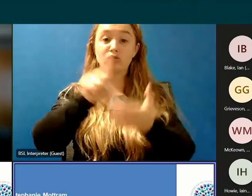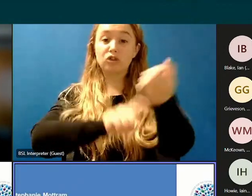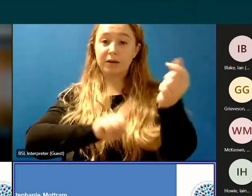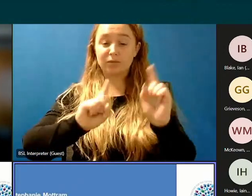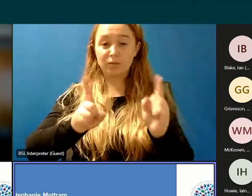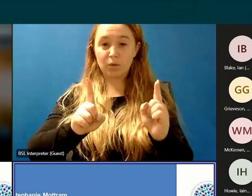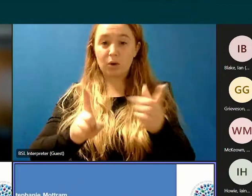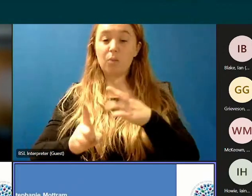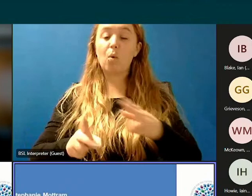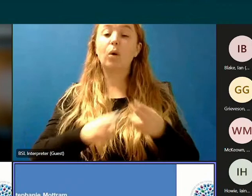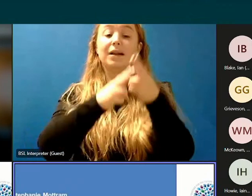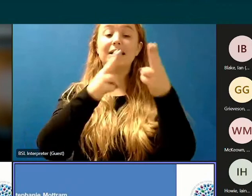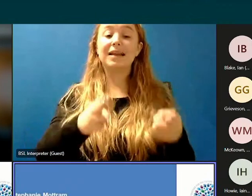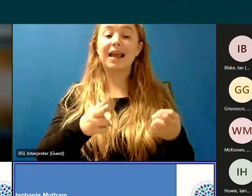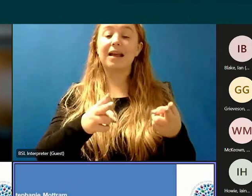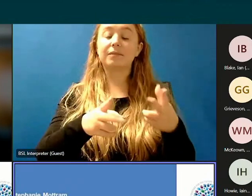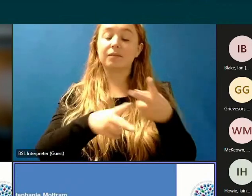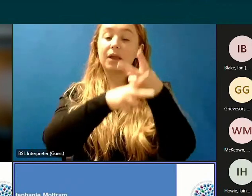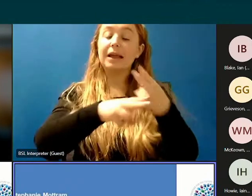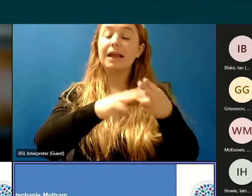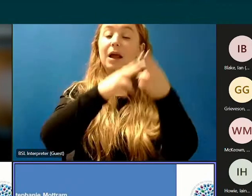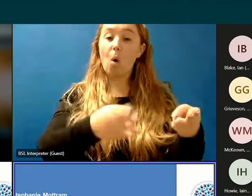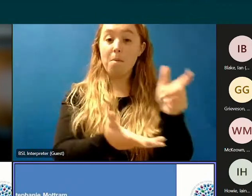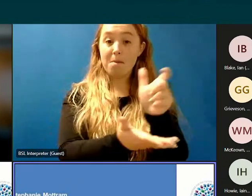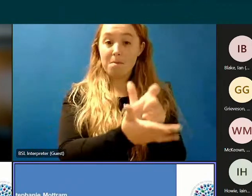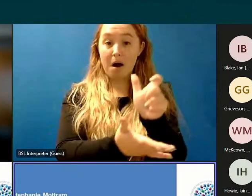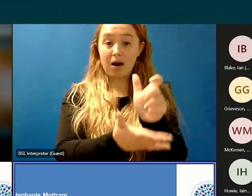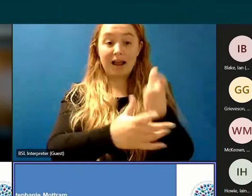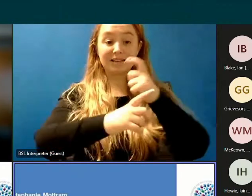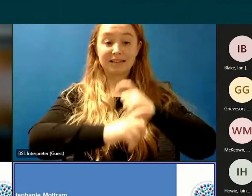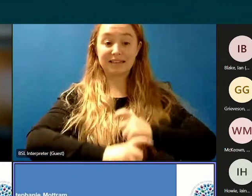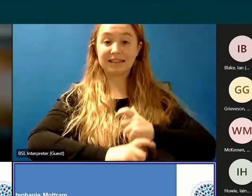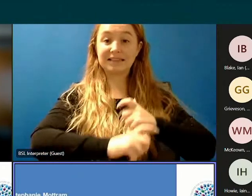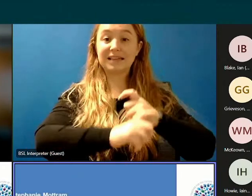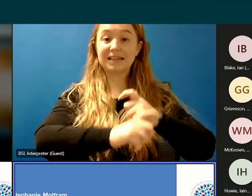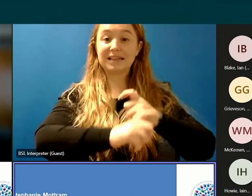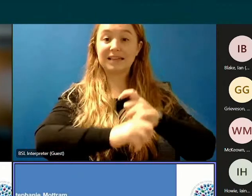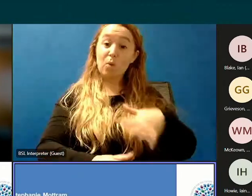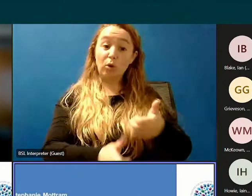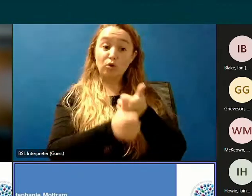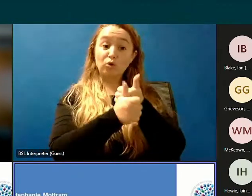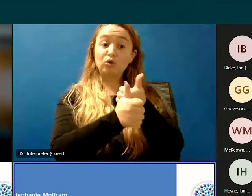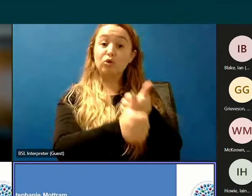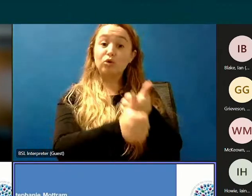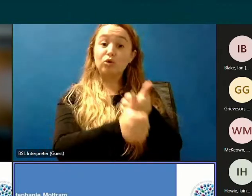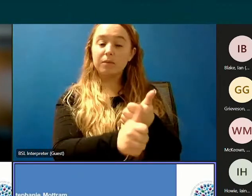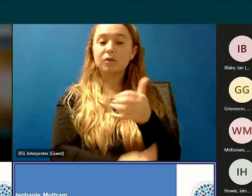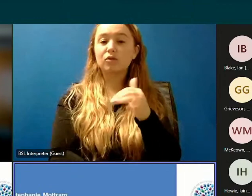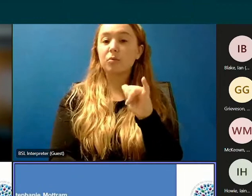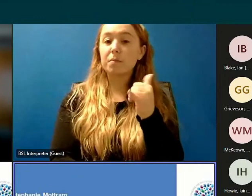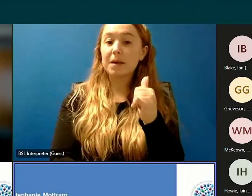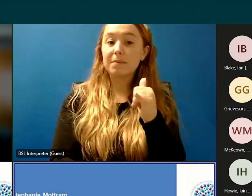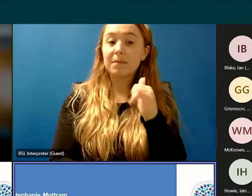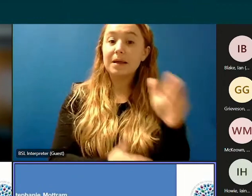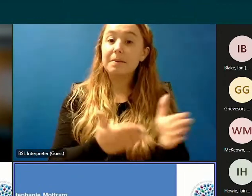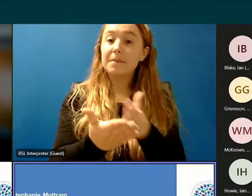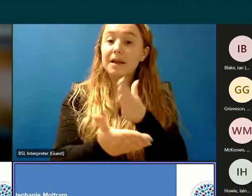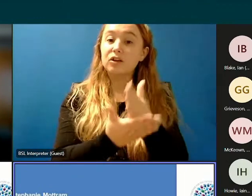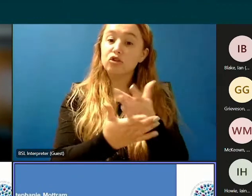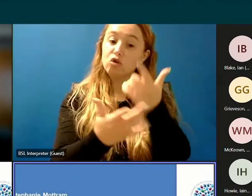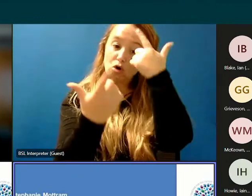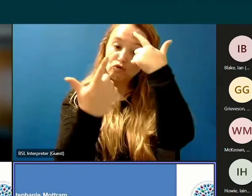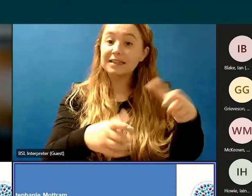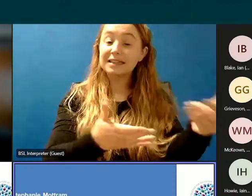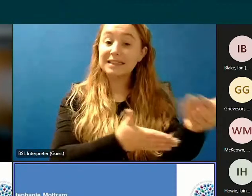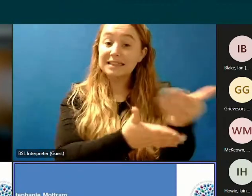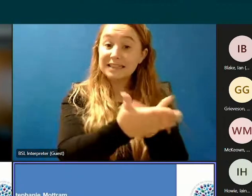the care home market and support a care home, whether that be with in terms of looking after, making sure the residents are safe and well,